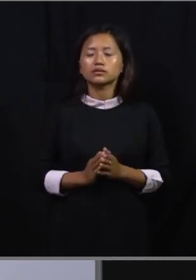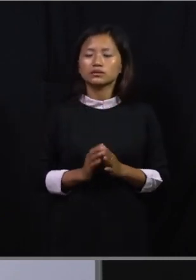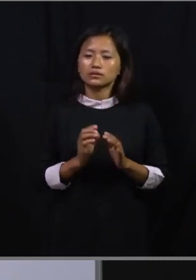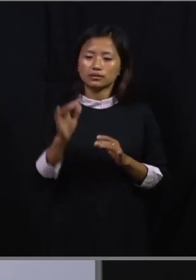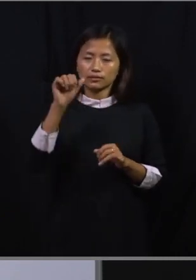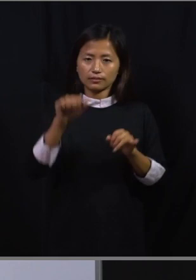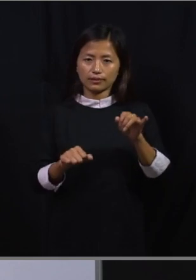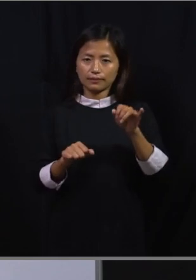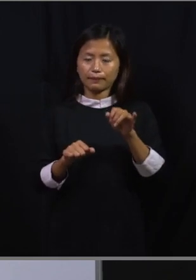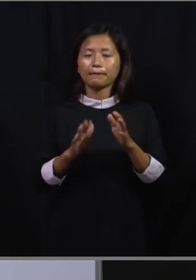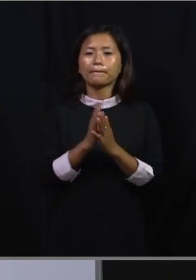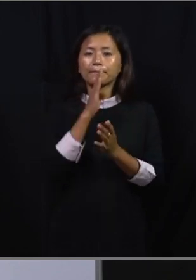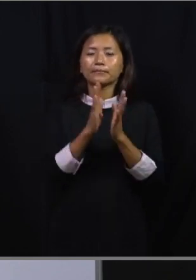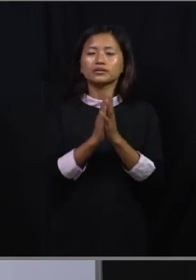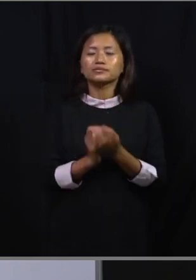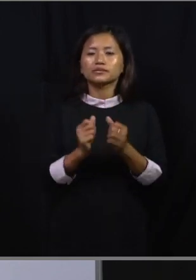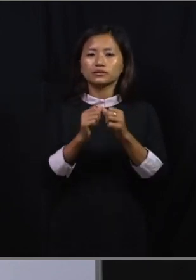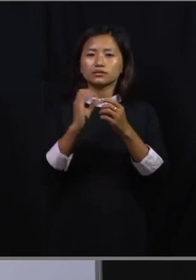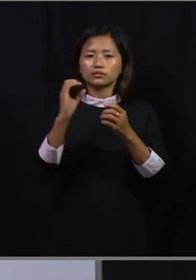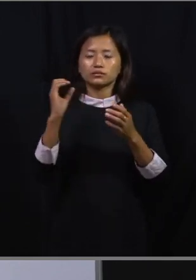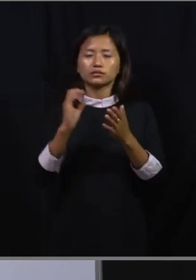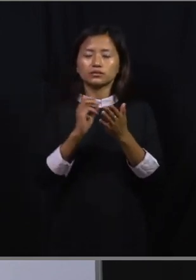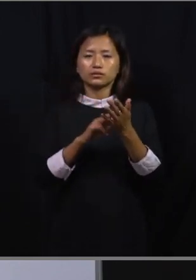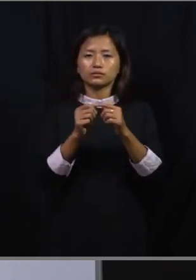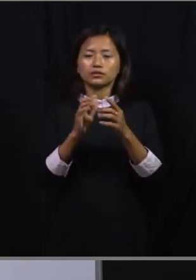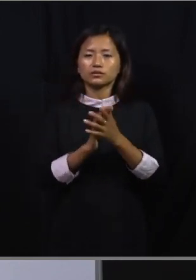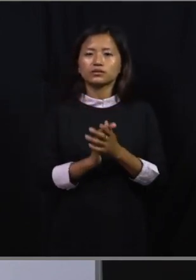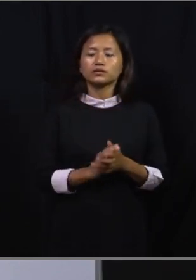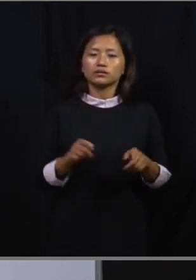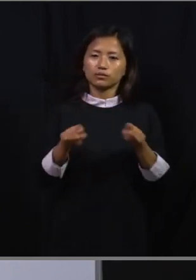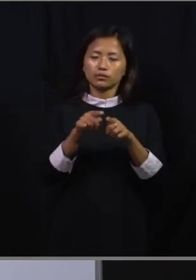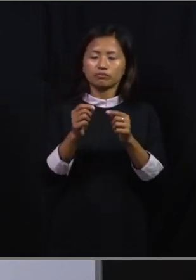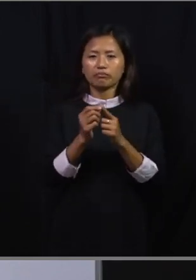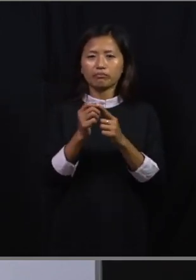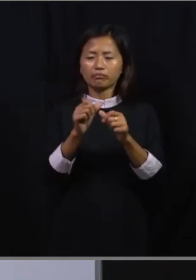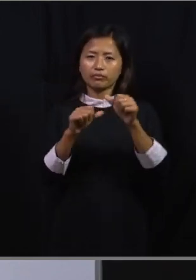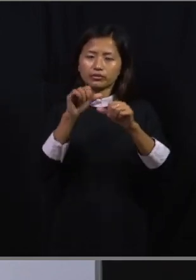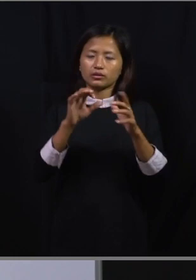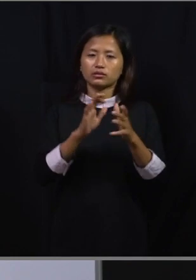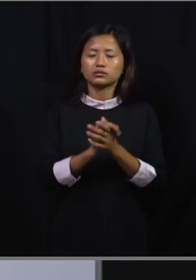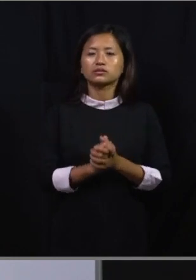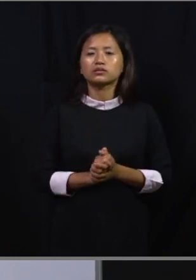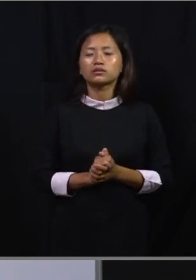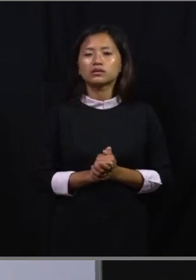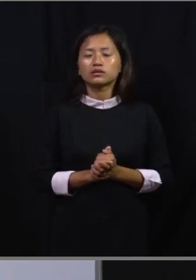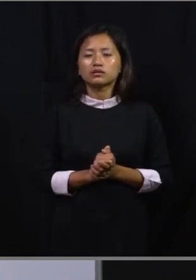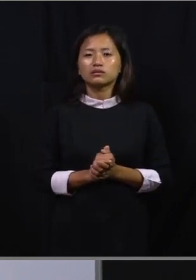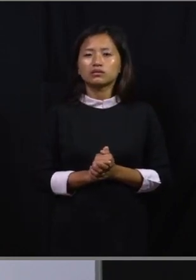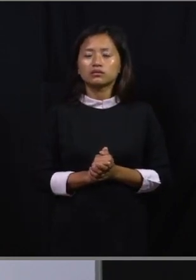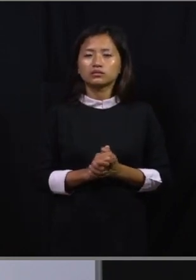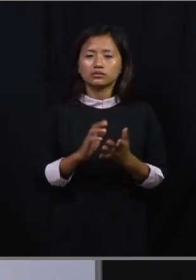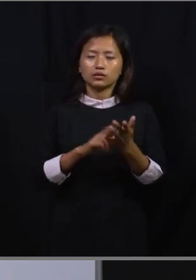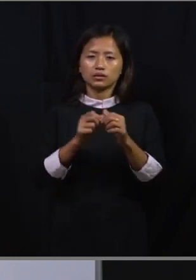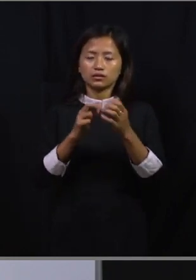accomplished if NAM follow the policy of cohesive, sticking together. There are countries within the